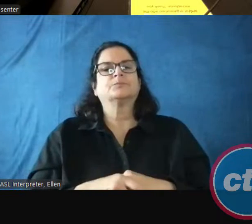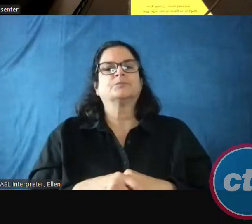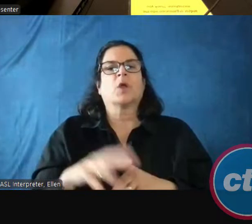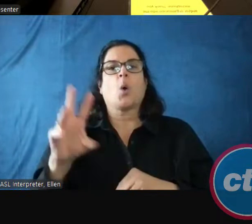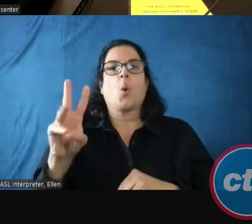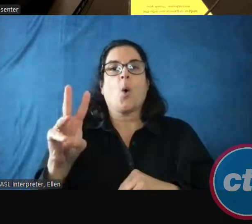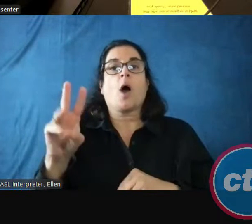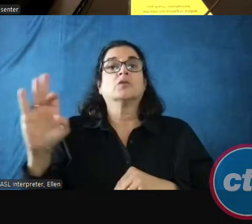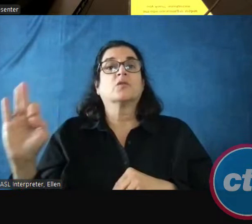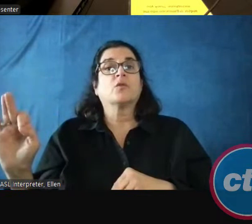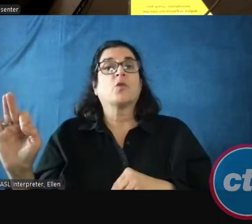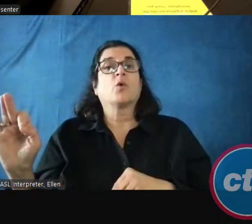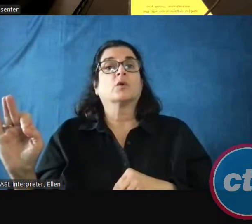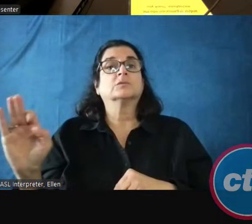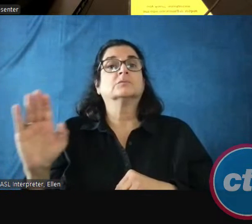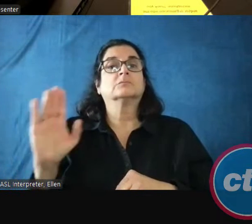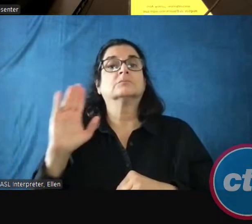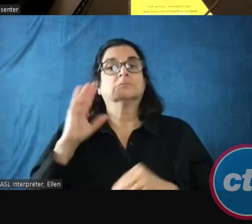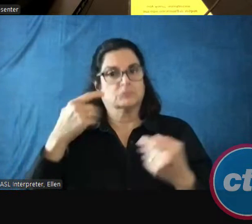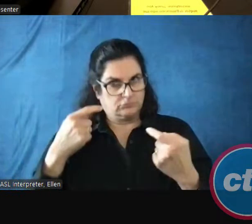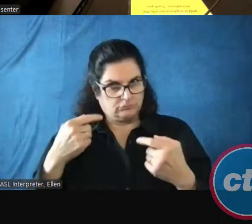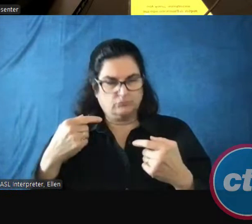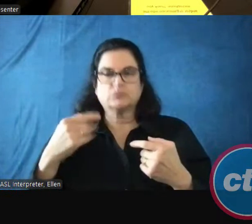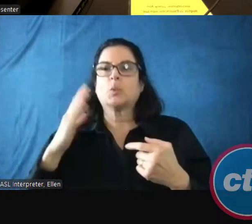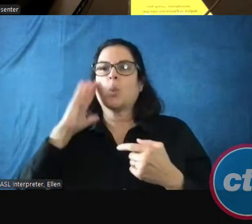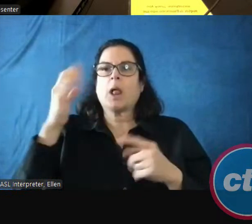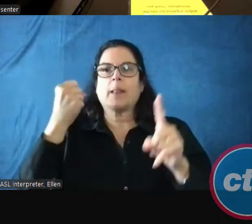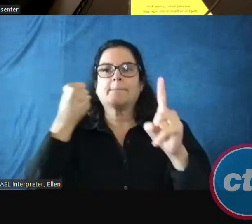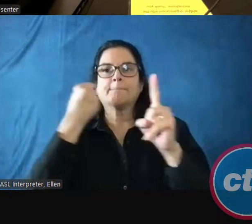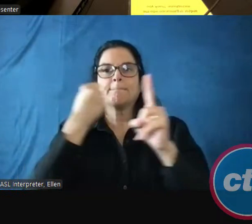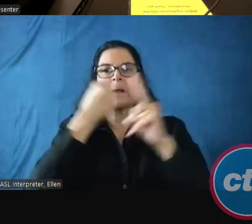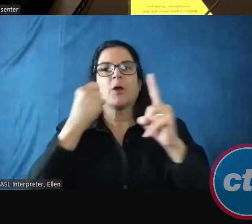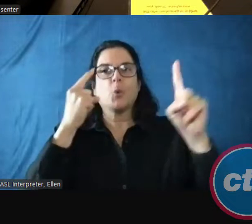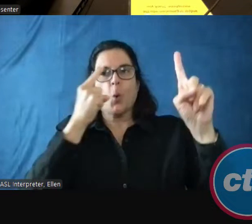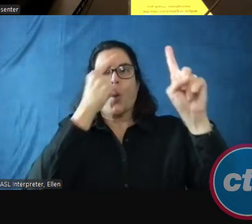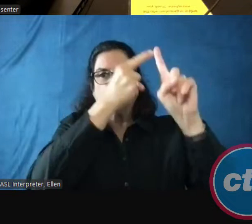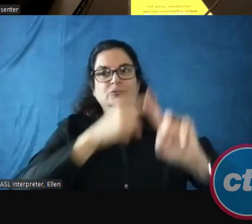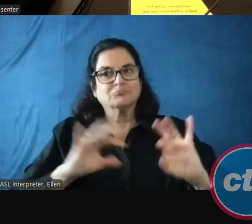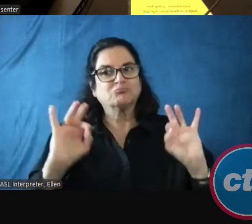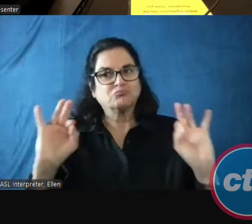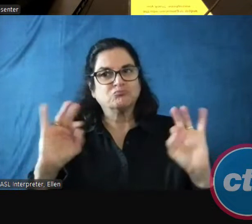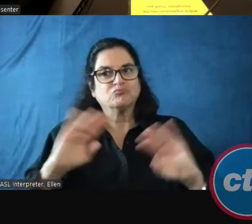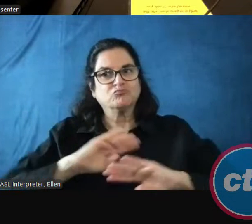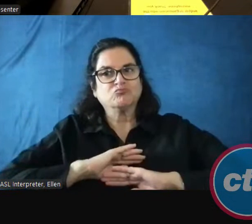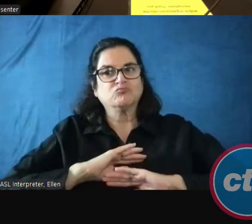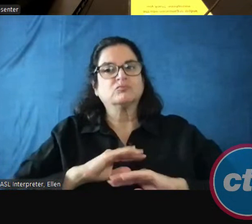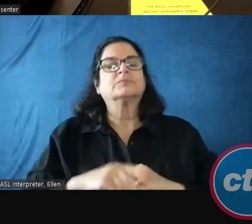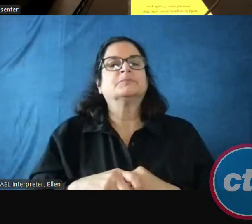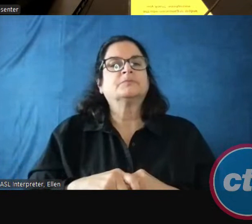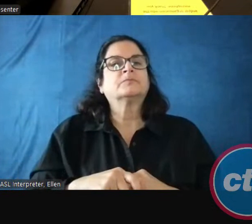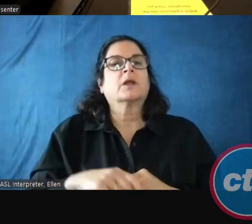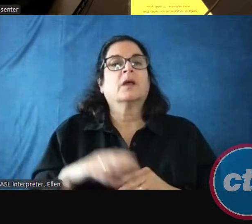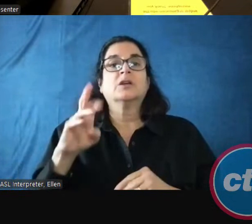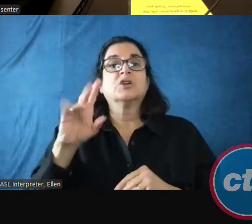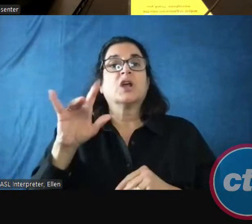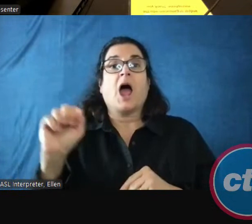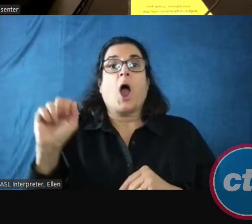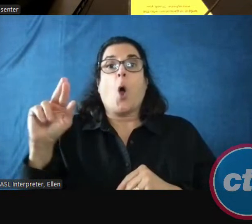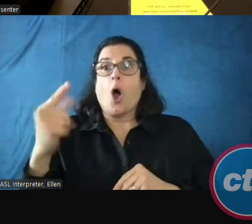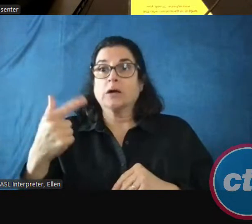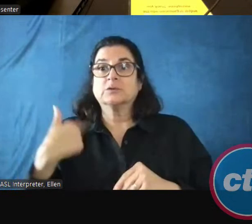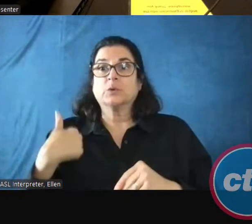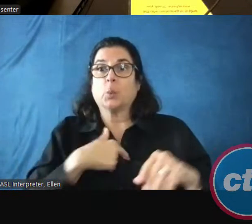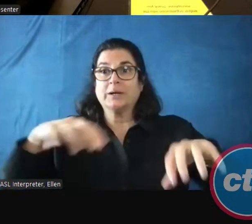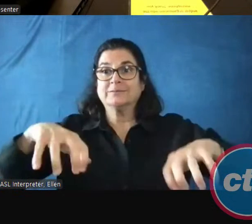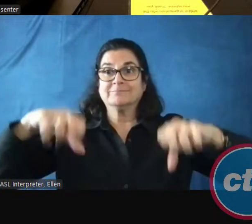tracking to meet their workforce goals. Next slide. In July and August, we hosted tables at several events, including